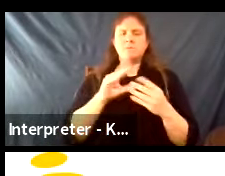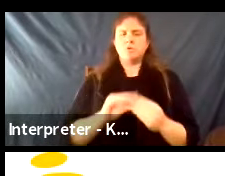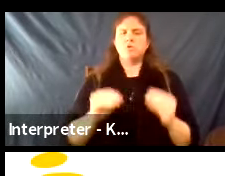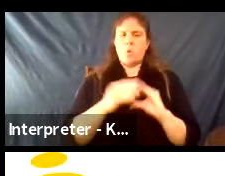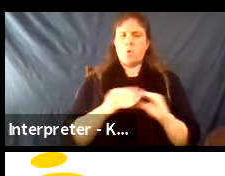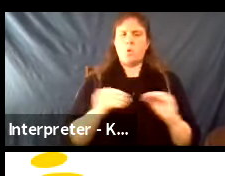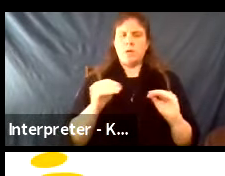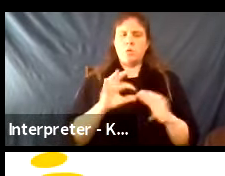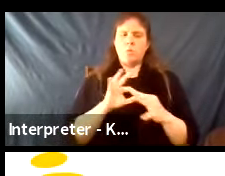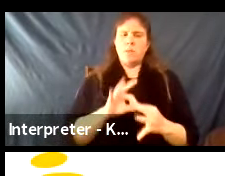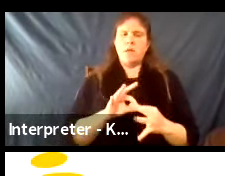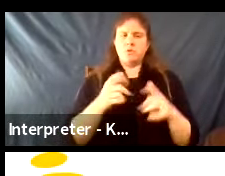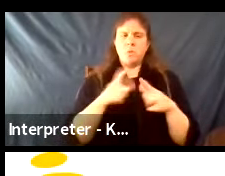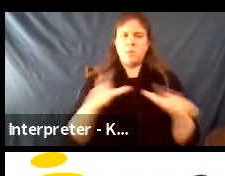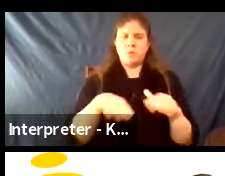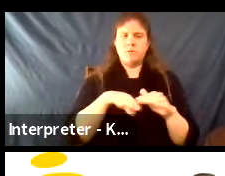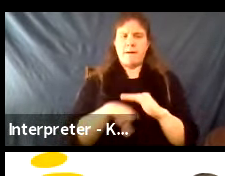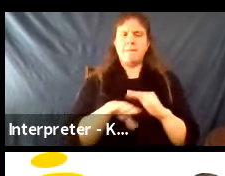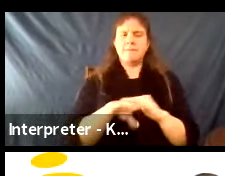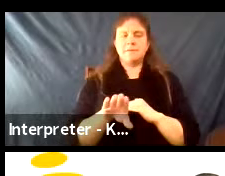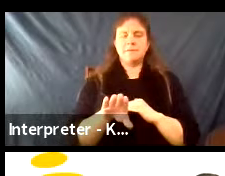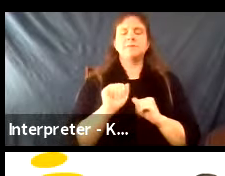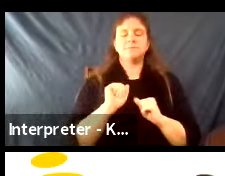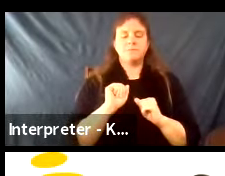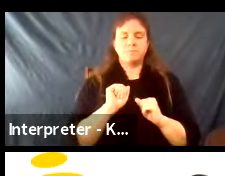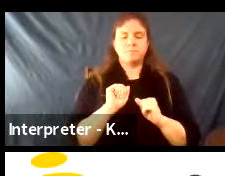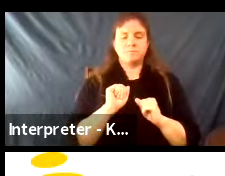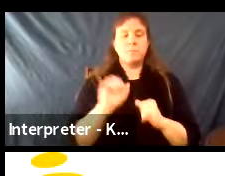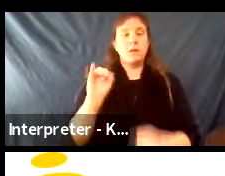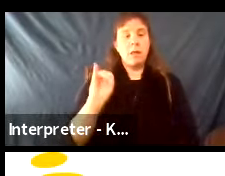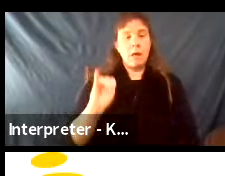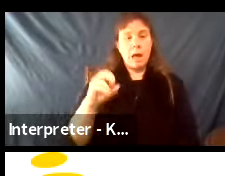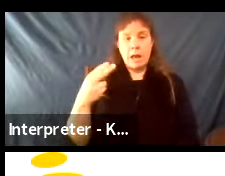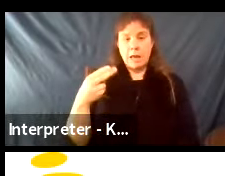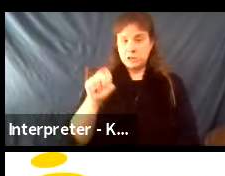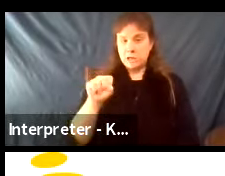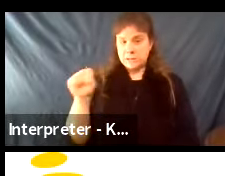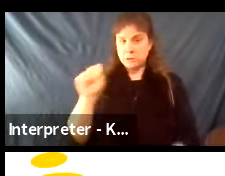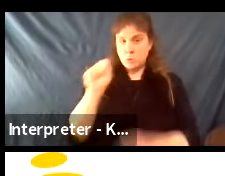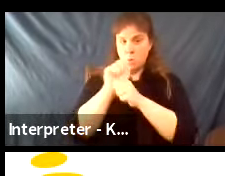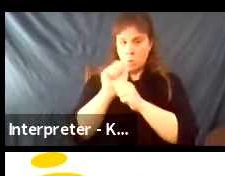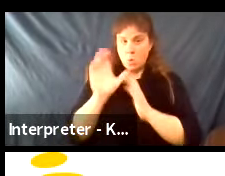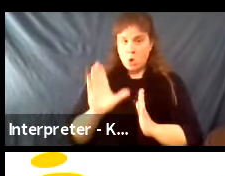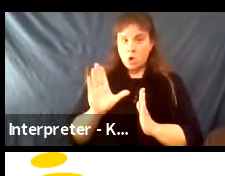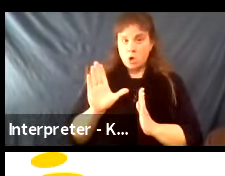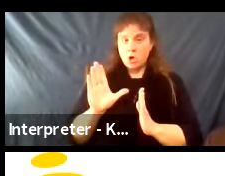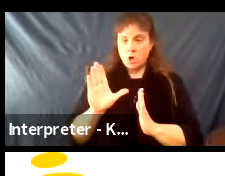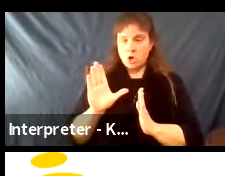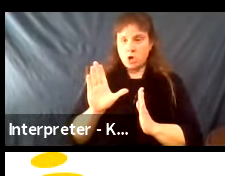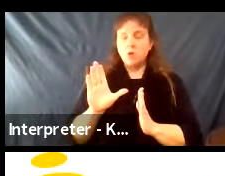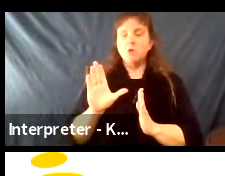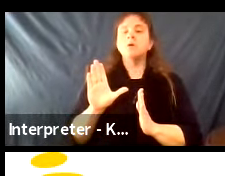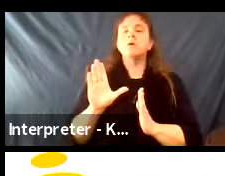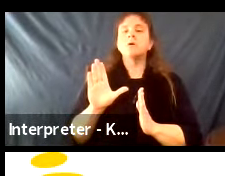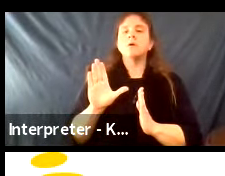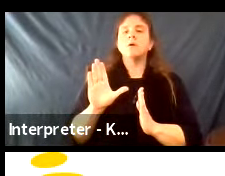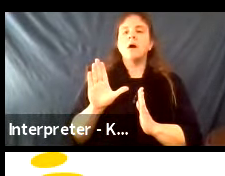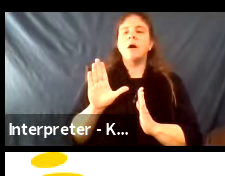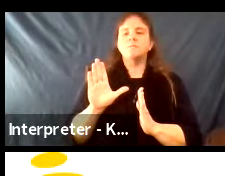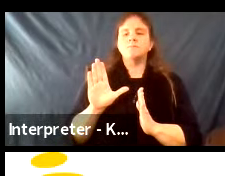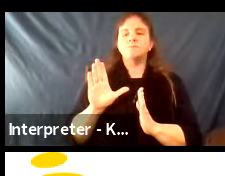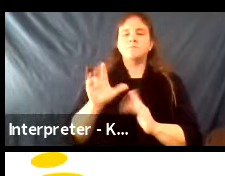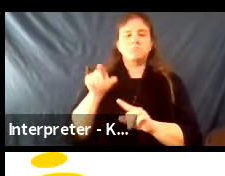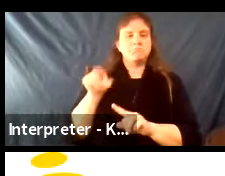work that some of the last speakers touched on. A IHSS worker reached out. I heard about this story and reached out. They